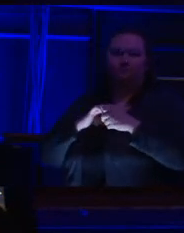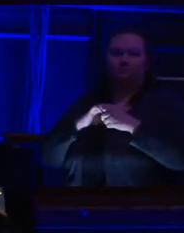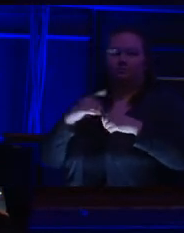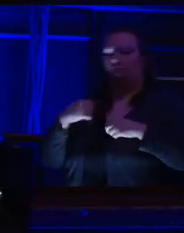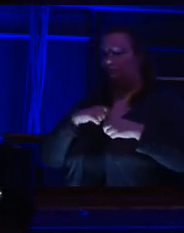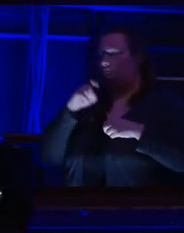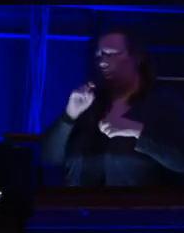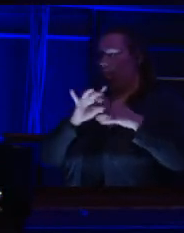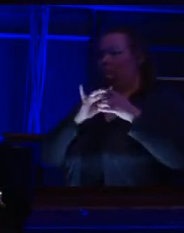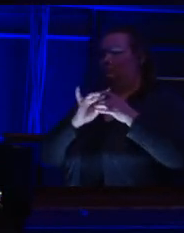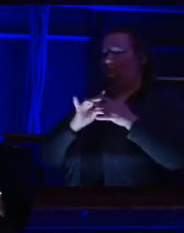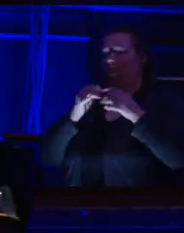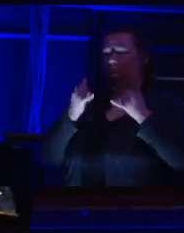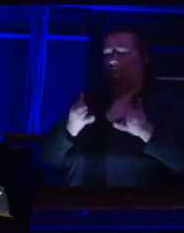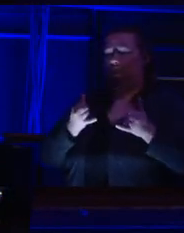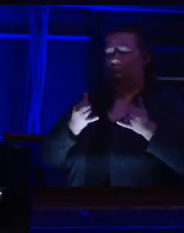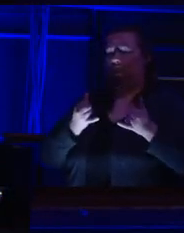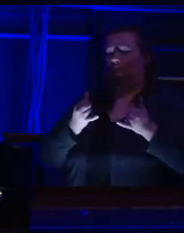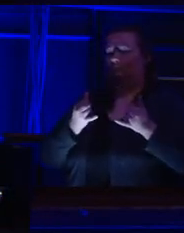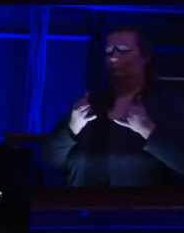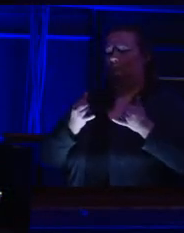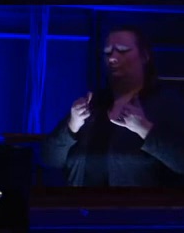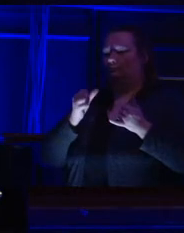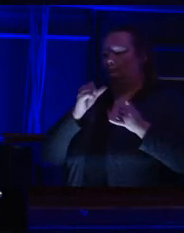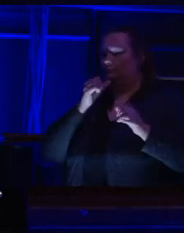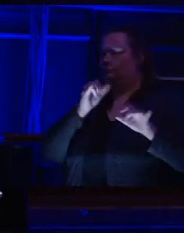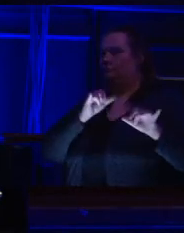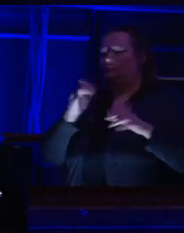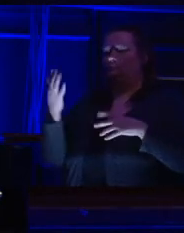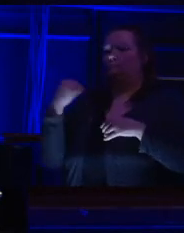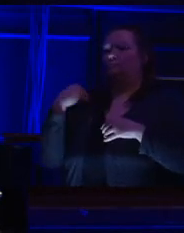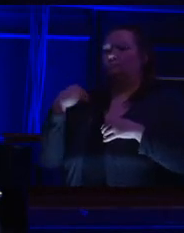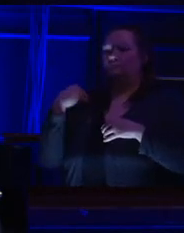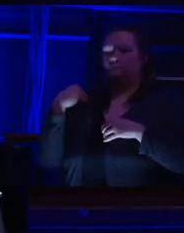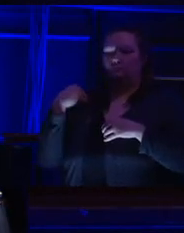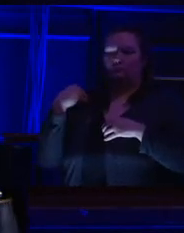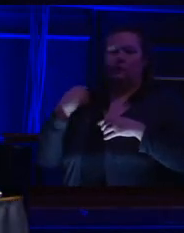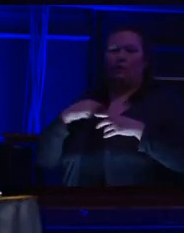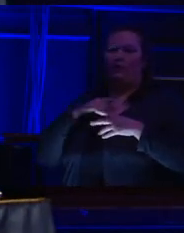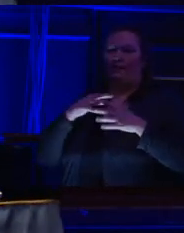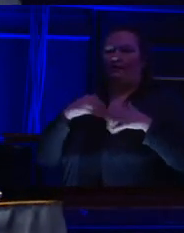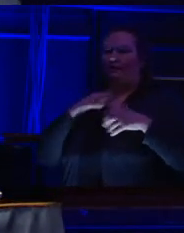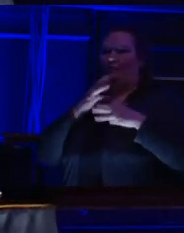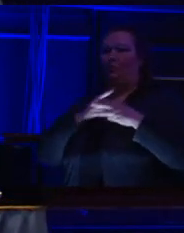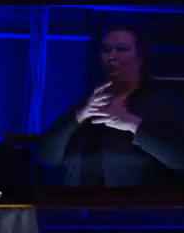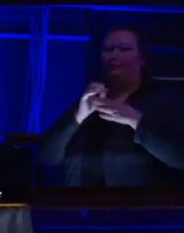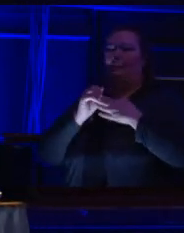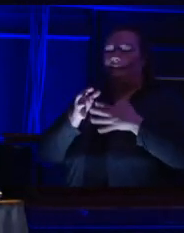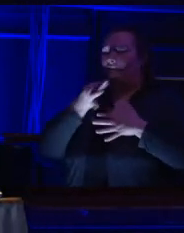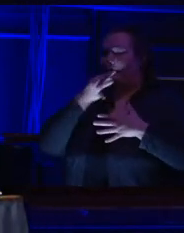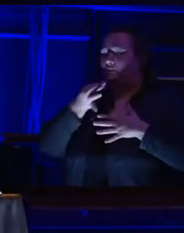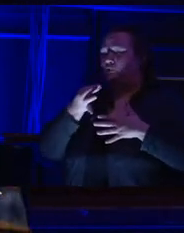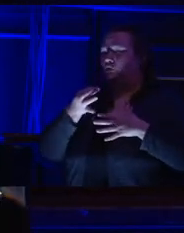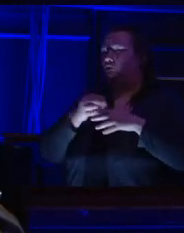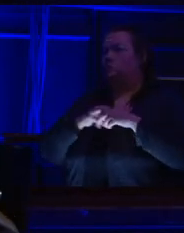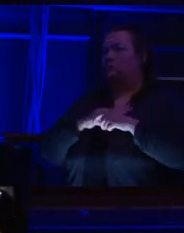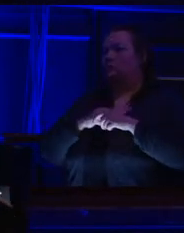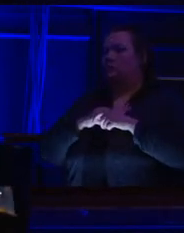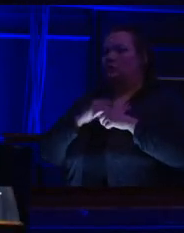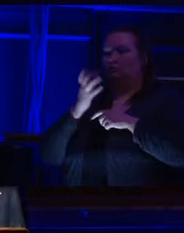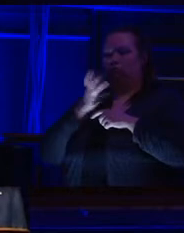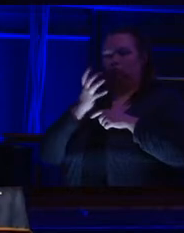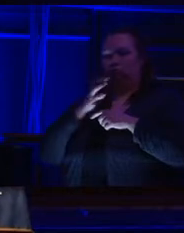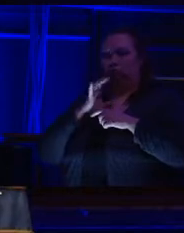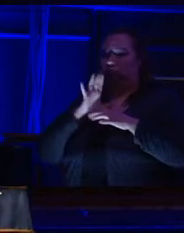must connect now as never before. We have world-leading experts,